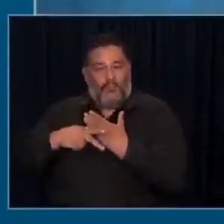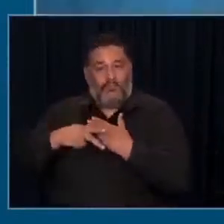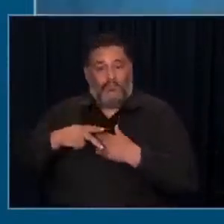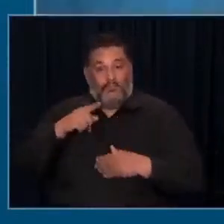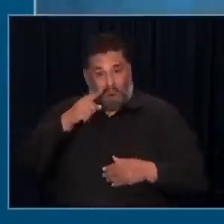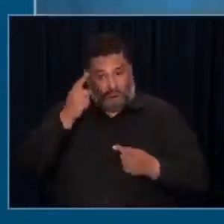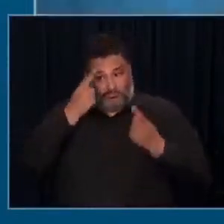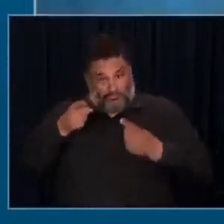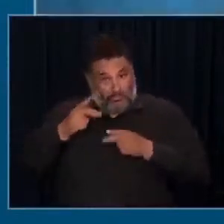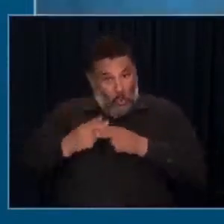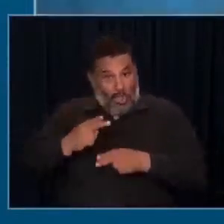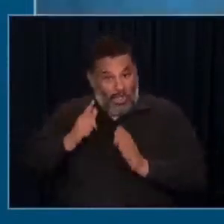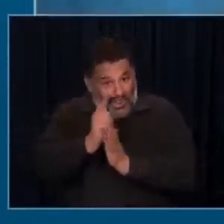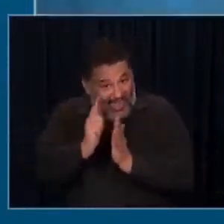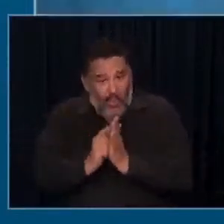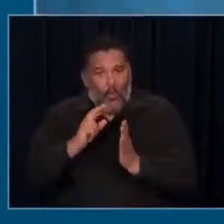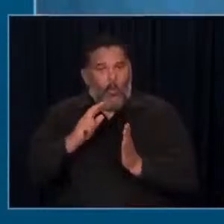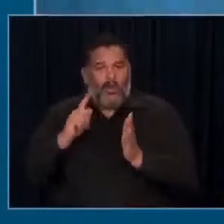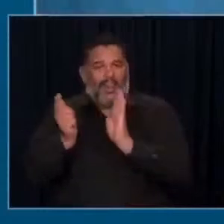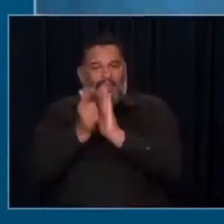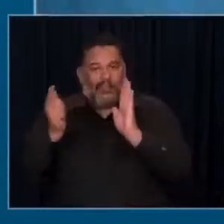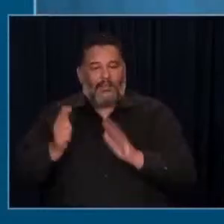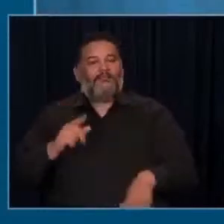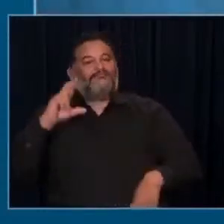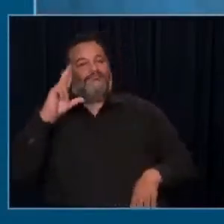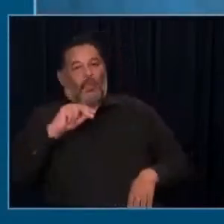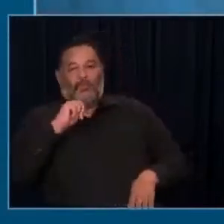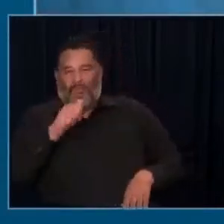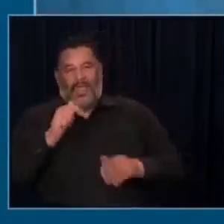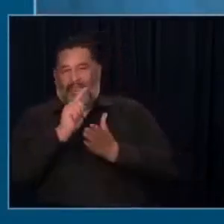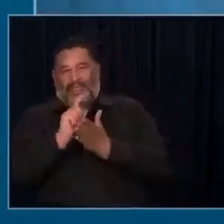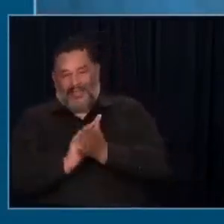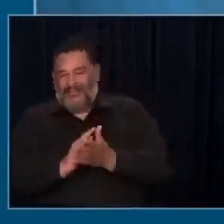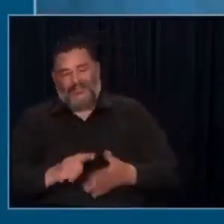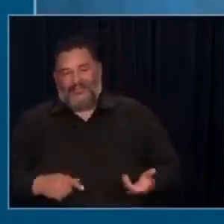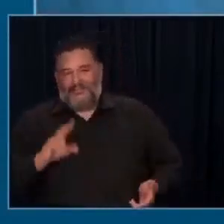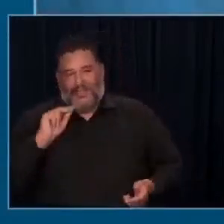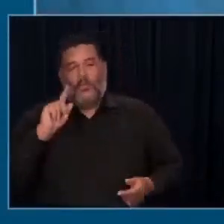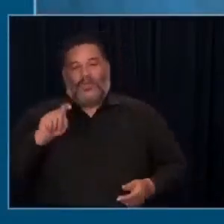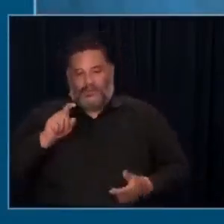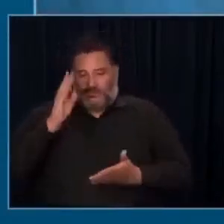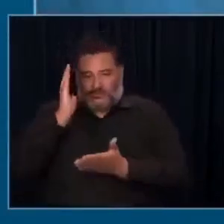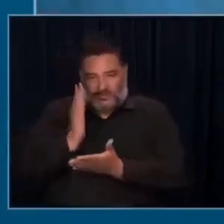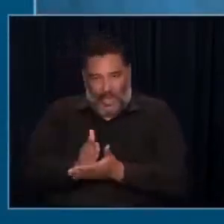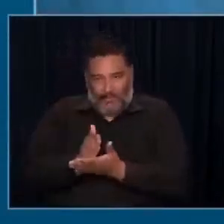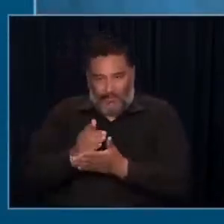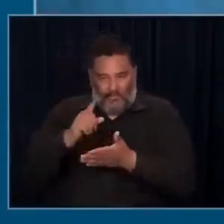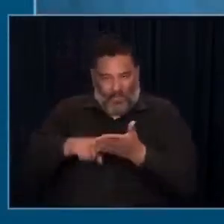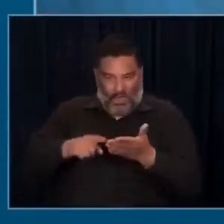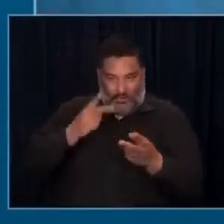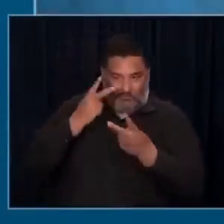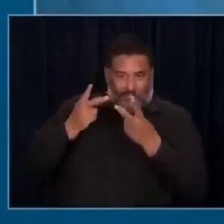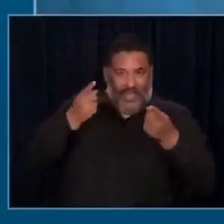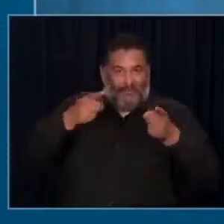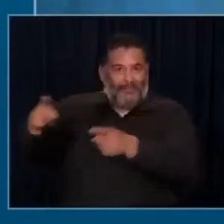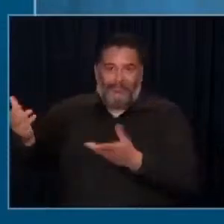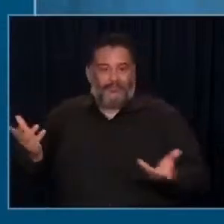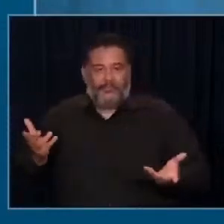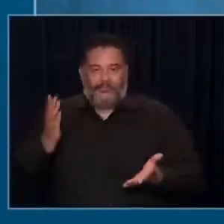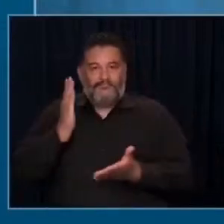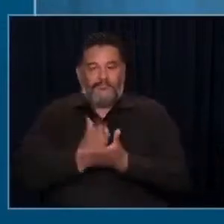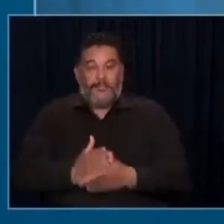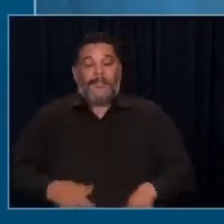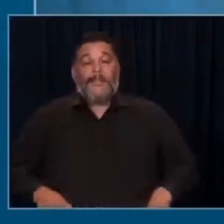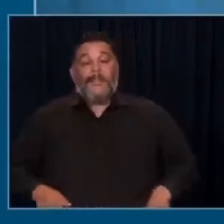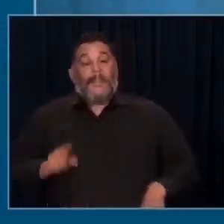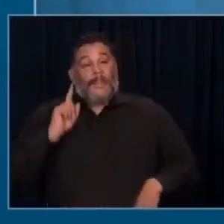legal immigrants. We need to sit down and we need to stop what's taking place. The thing is that understanding that